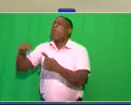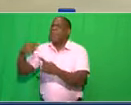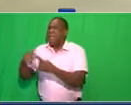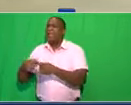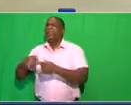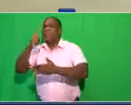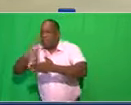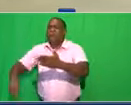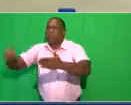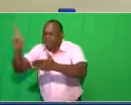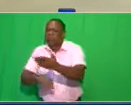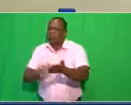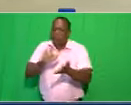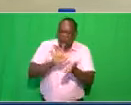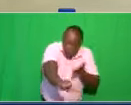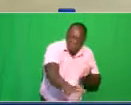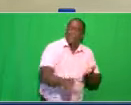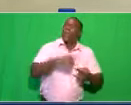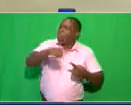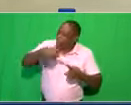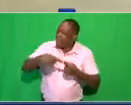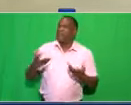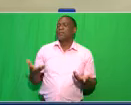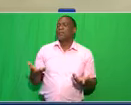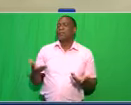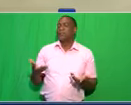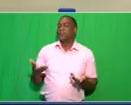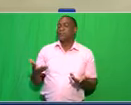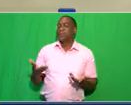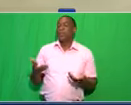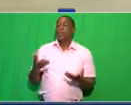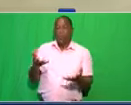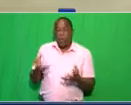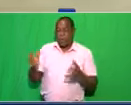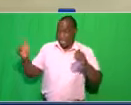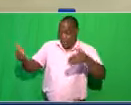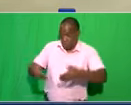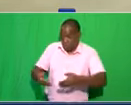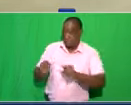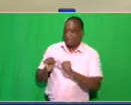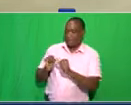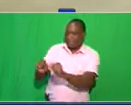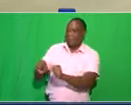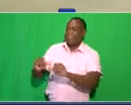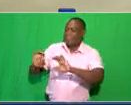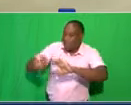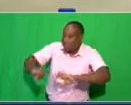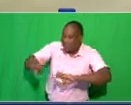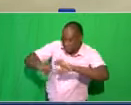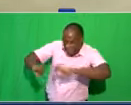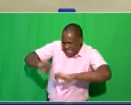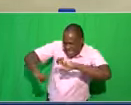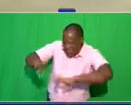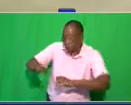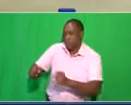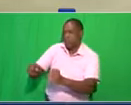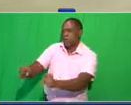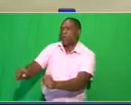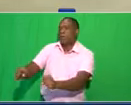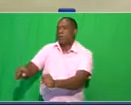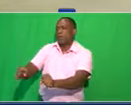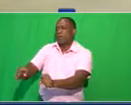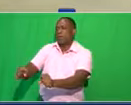and the implementation of a continuous assessment strategy for the seamless progression from elementary to secondary